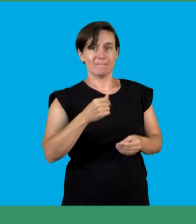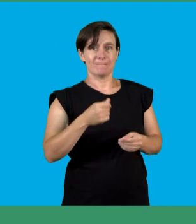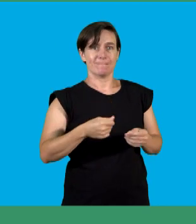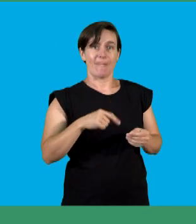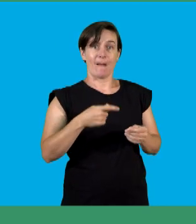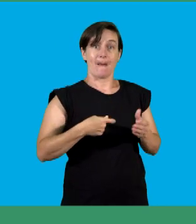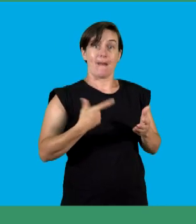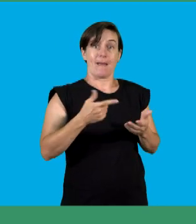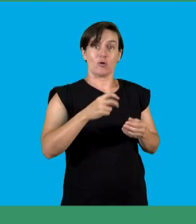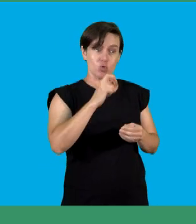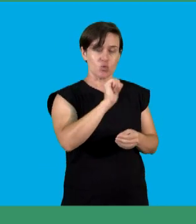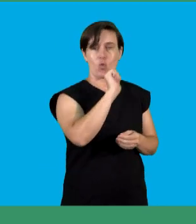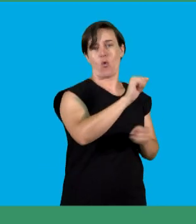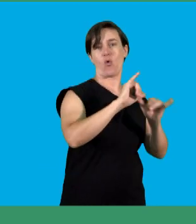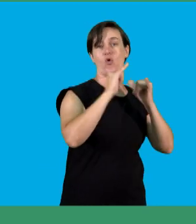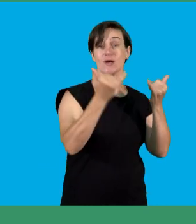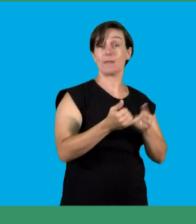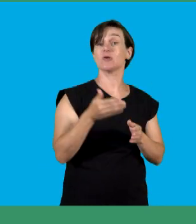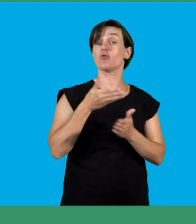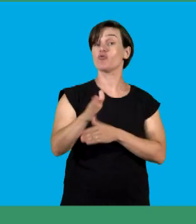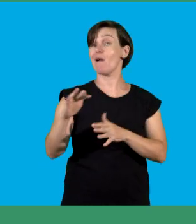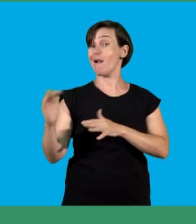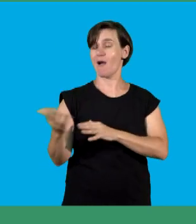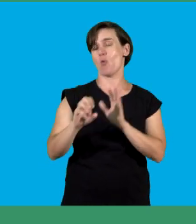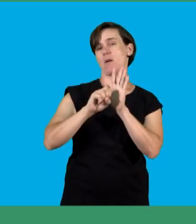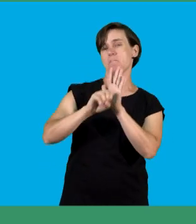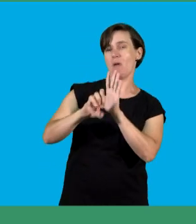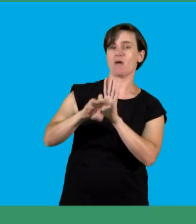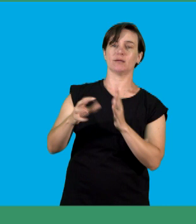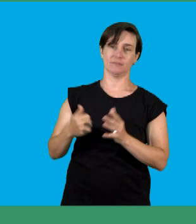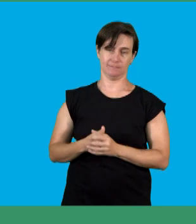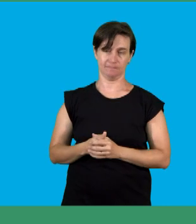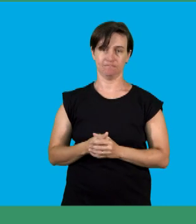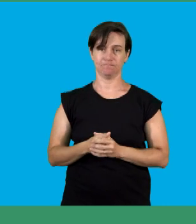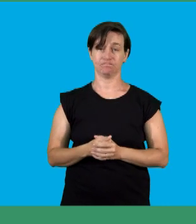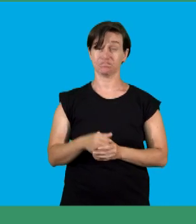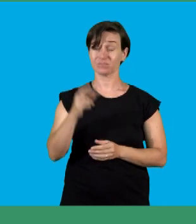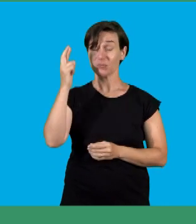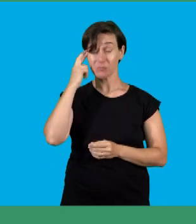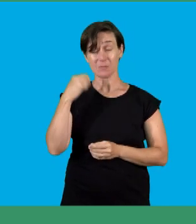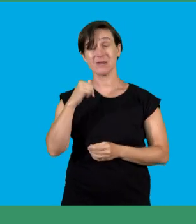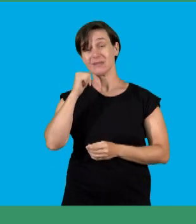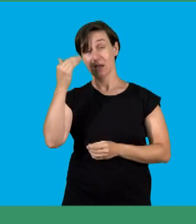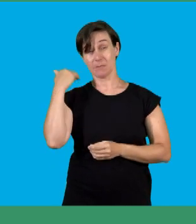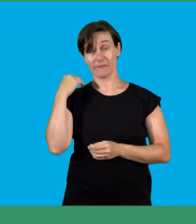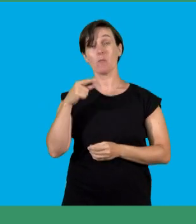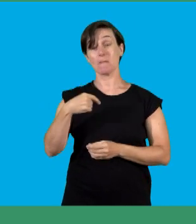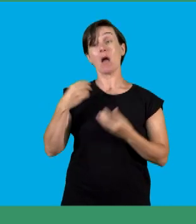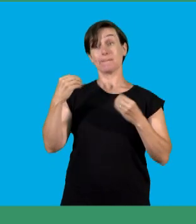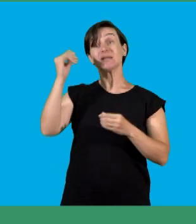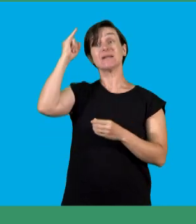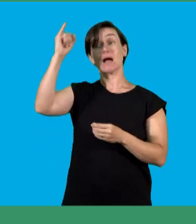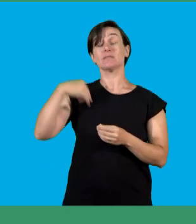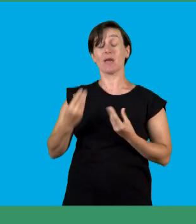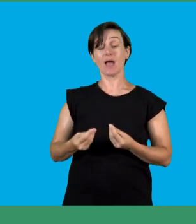well-designed advertising and marketing campaigns. I always say this, that just by having a business idea alone is